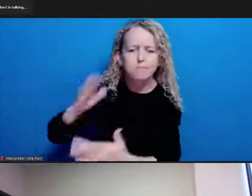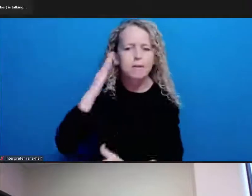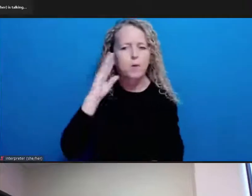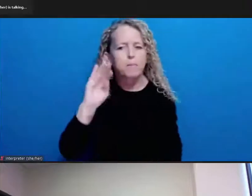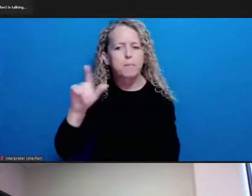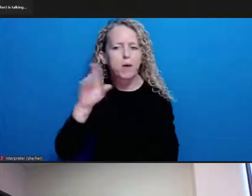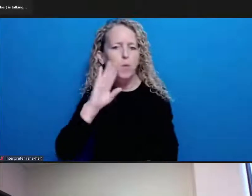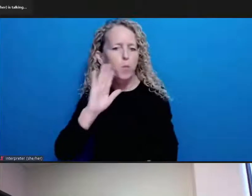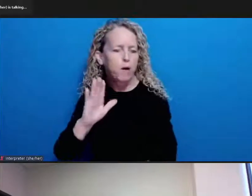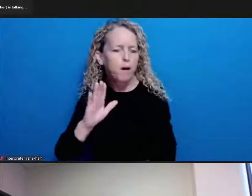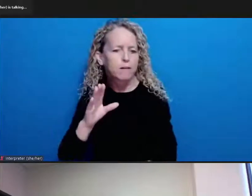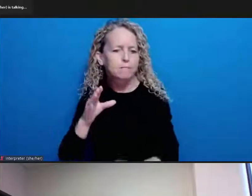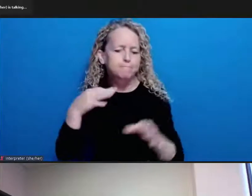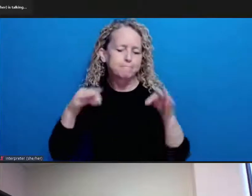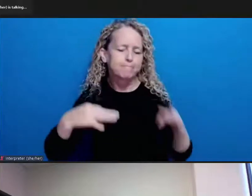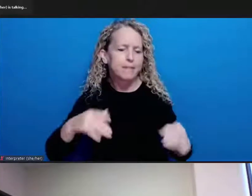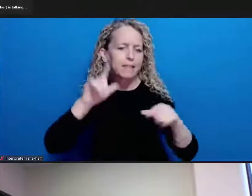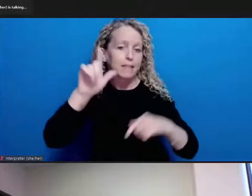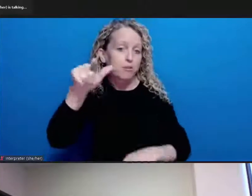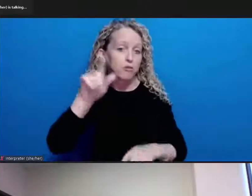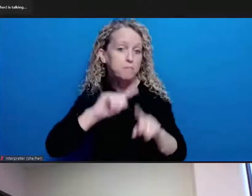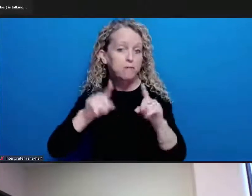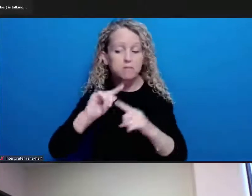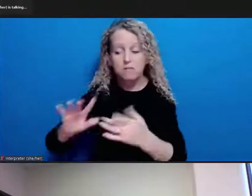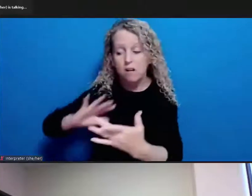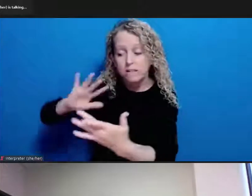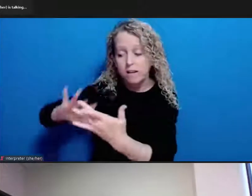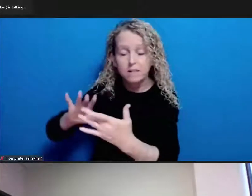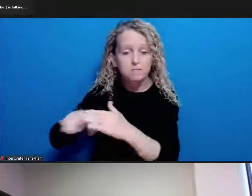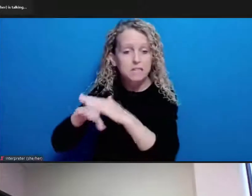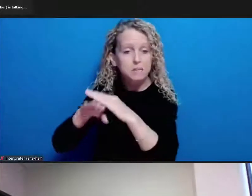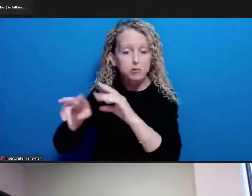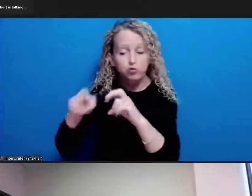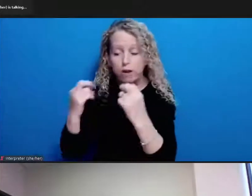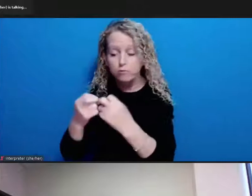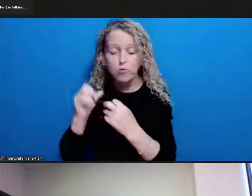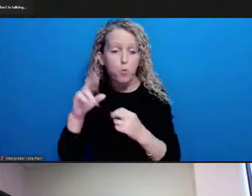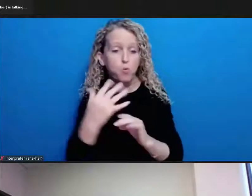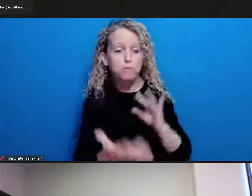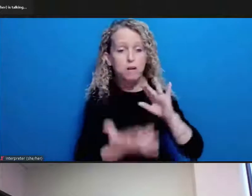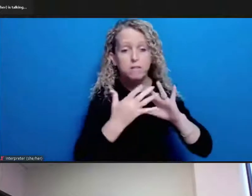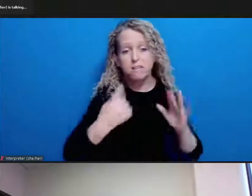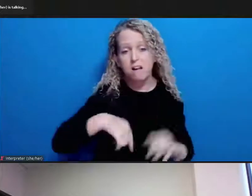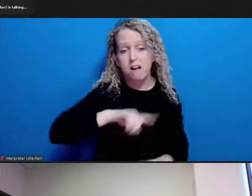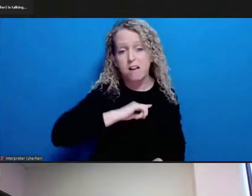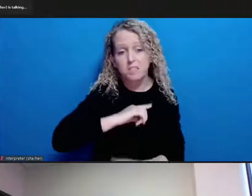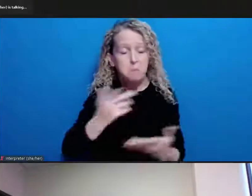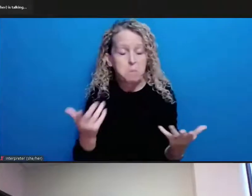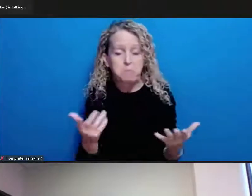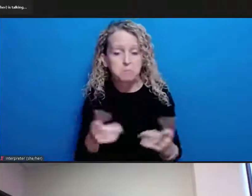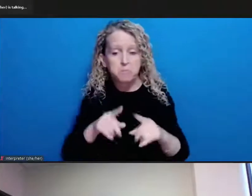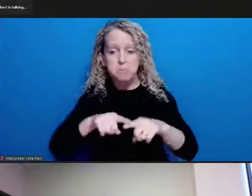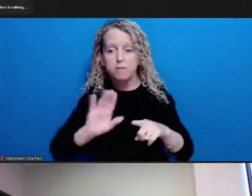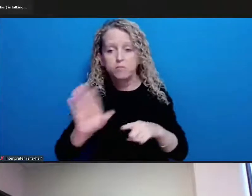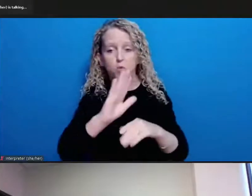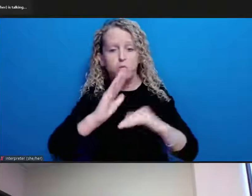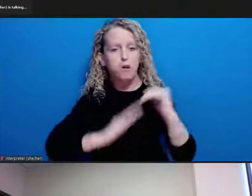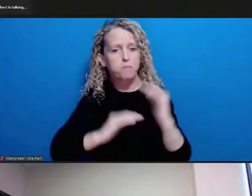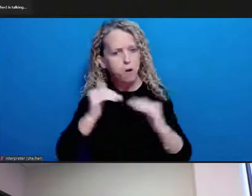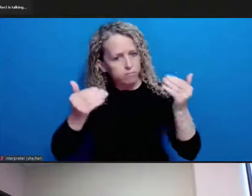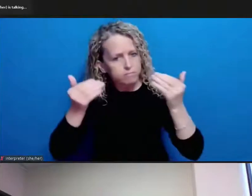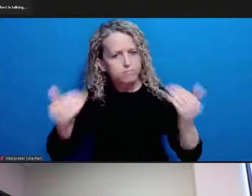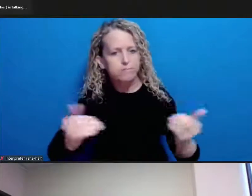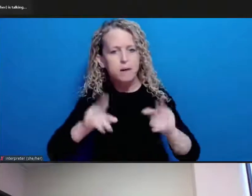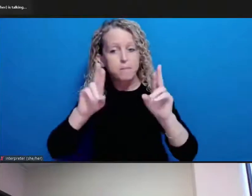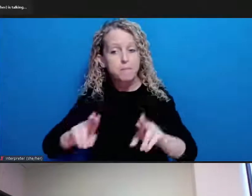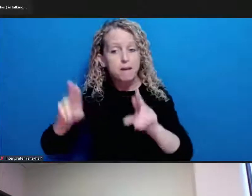out to the Directorate or us if that's how they would feel more comfortable. But yes, get in and apply for that funding. We